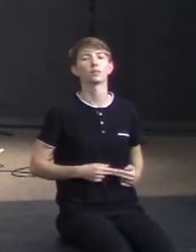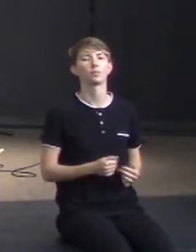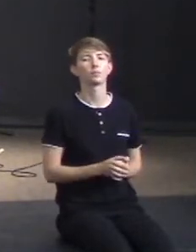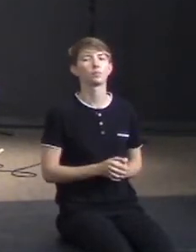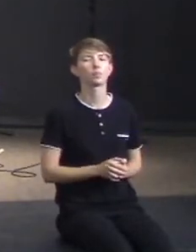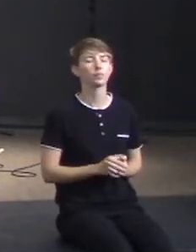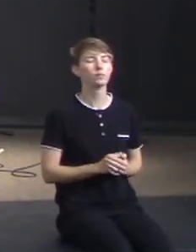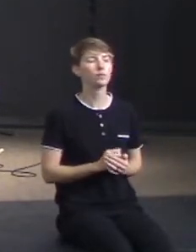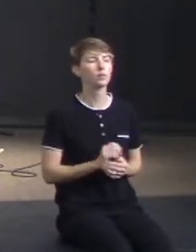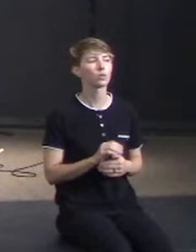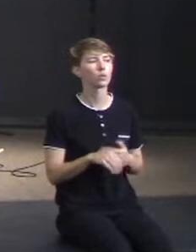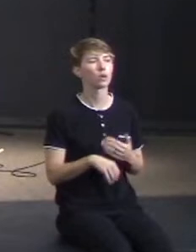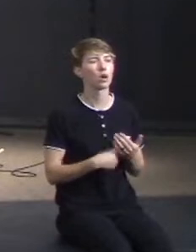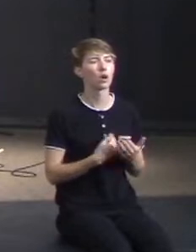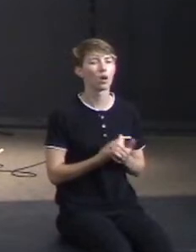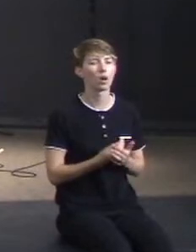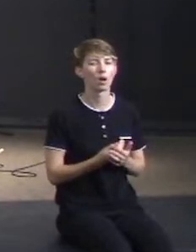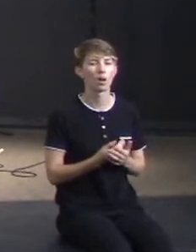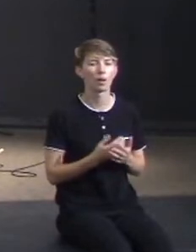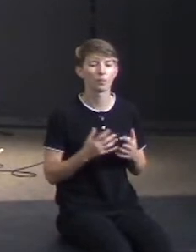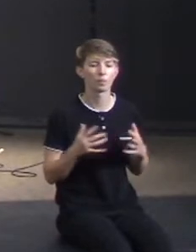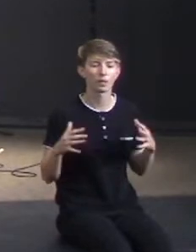we're all being gathered at some point.